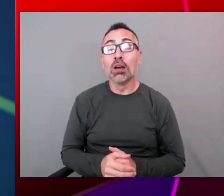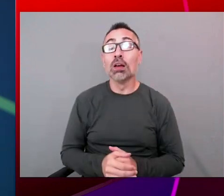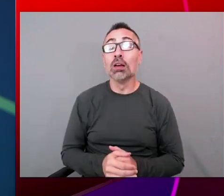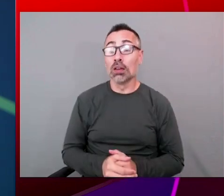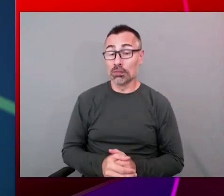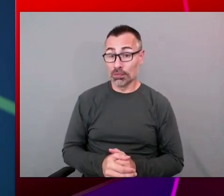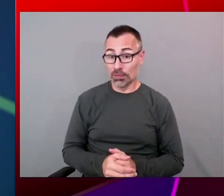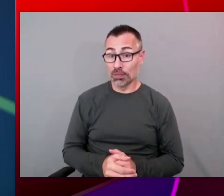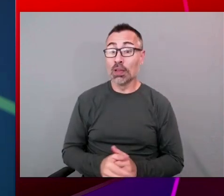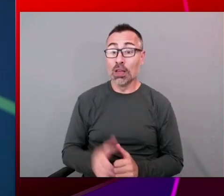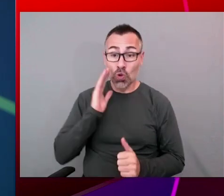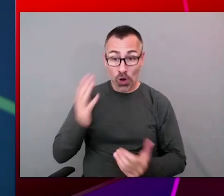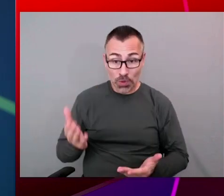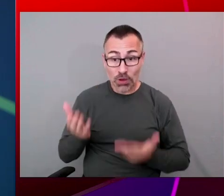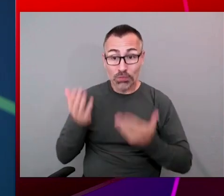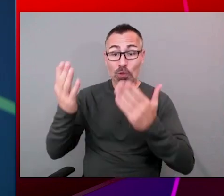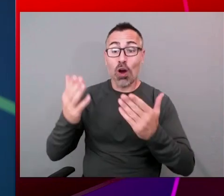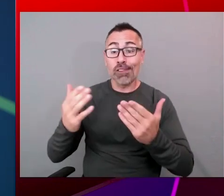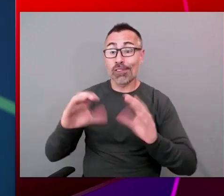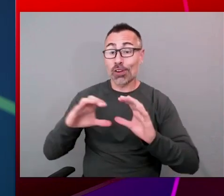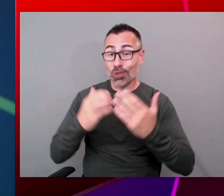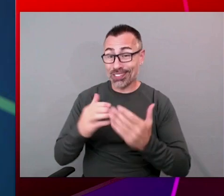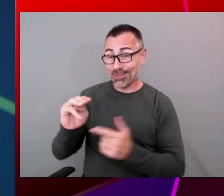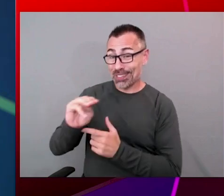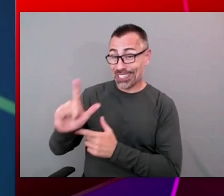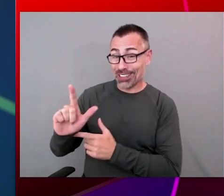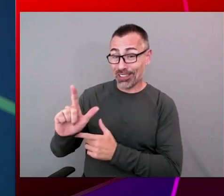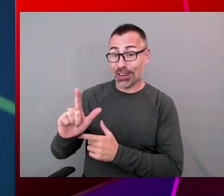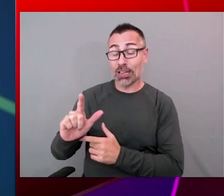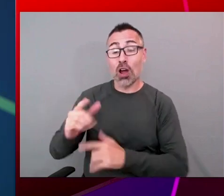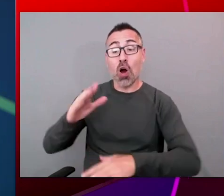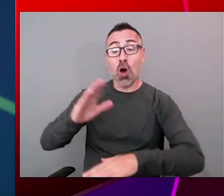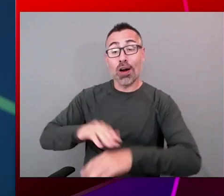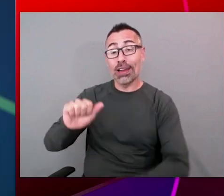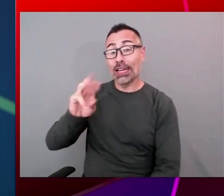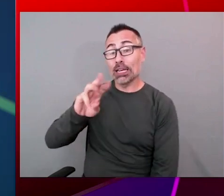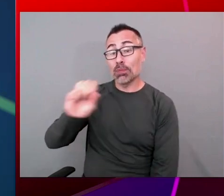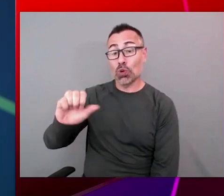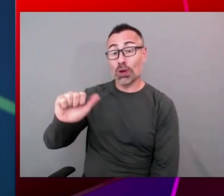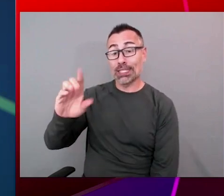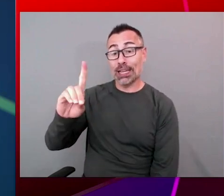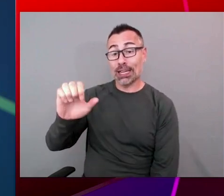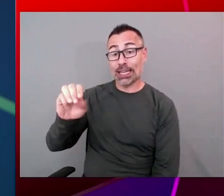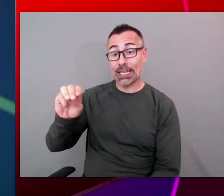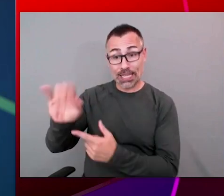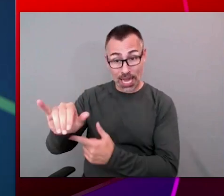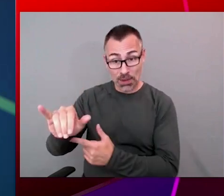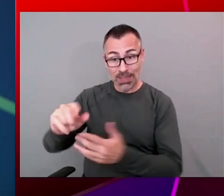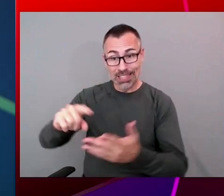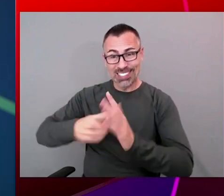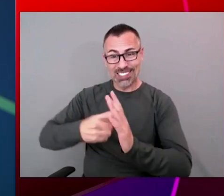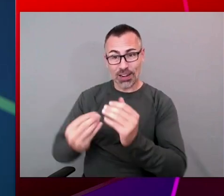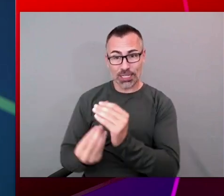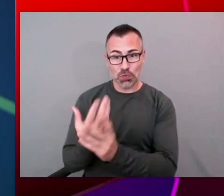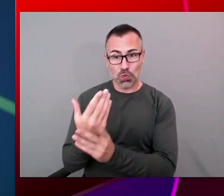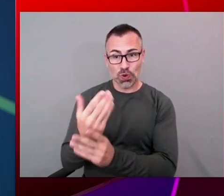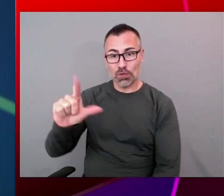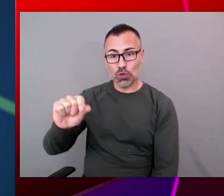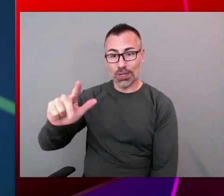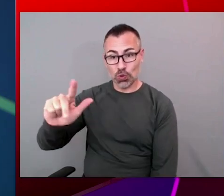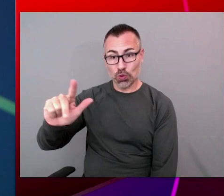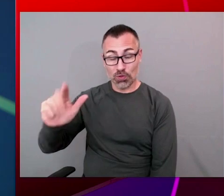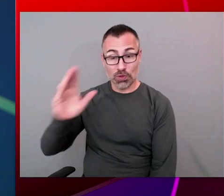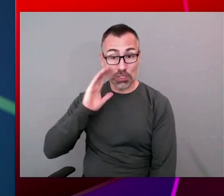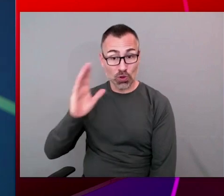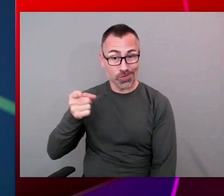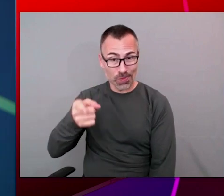AWS Academy beginning spring of 2023, so that content will be available there, and it will be available on SageMaker Studio Labs